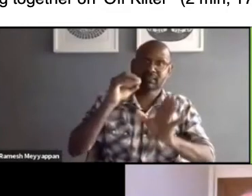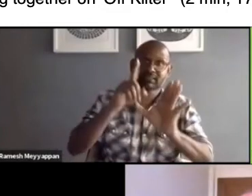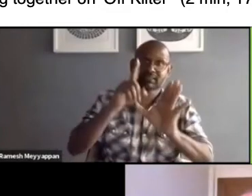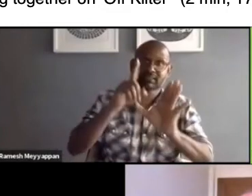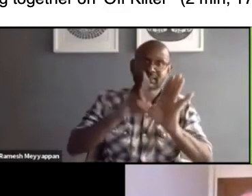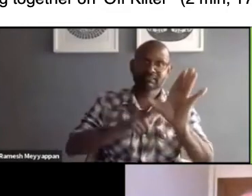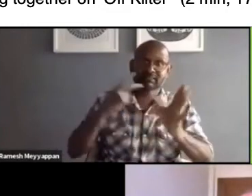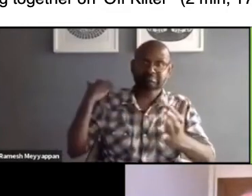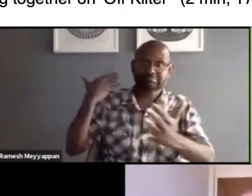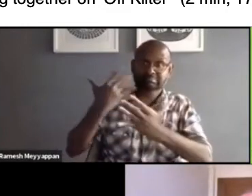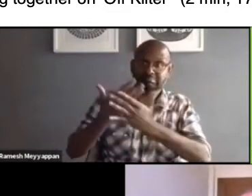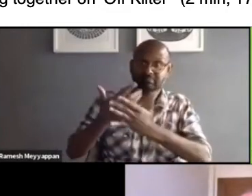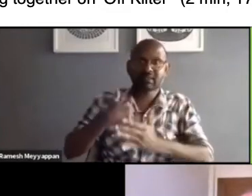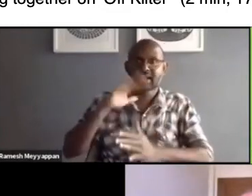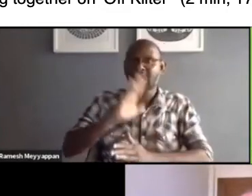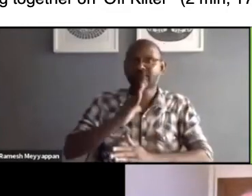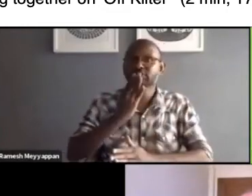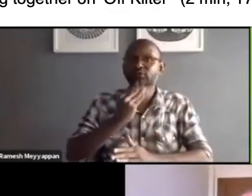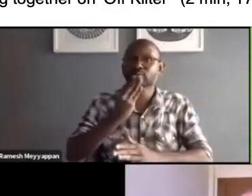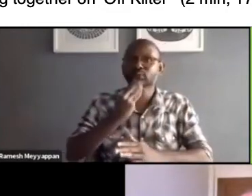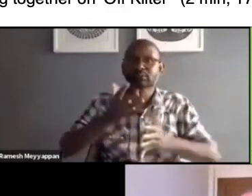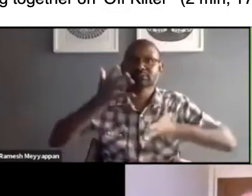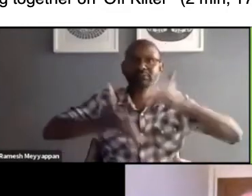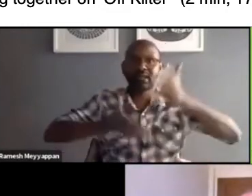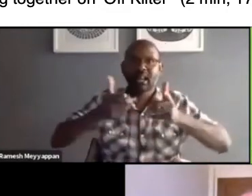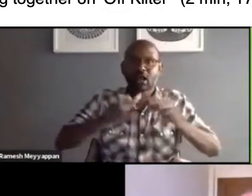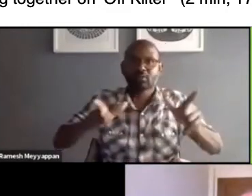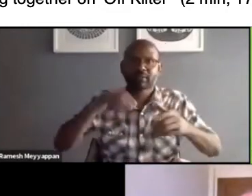as a person who I've been like over 20 years